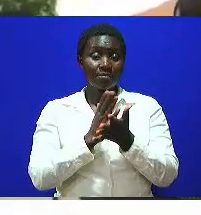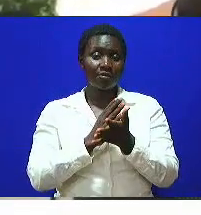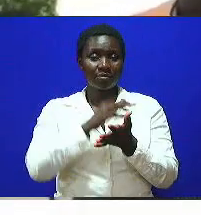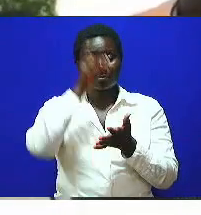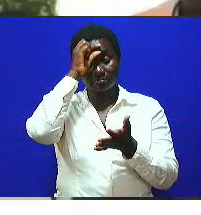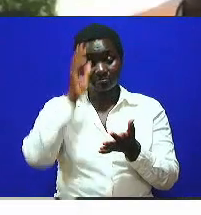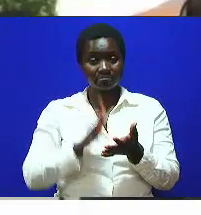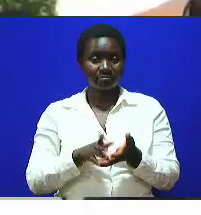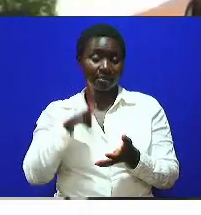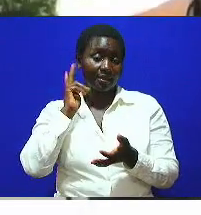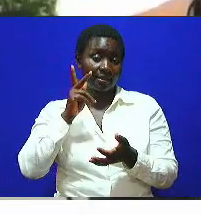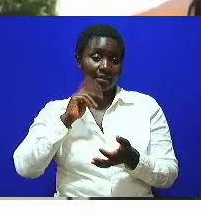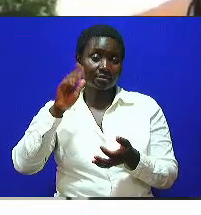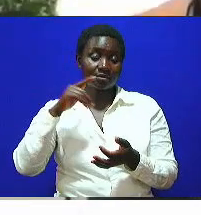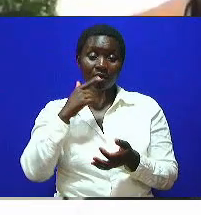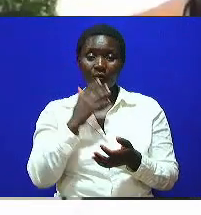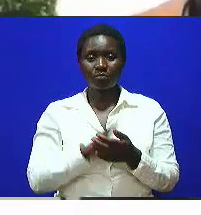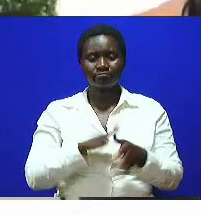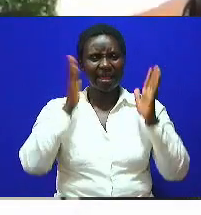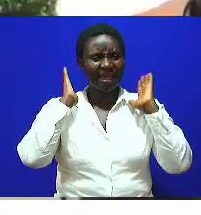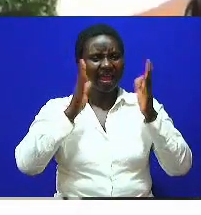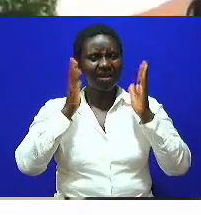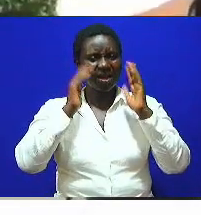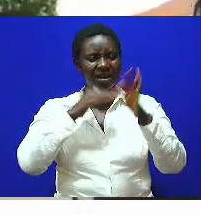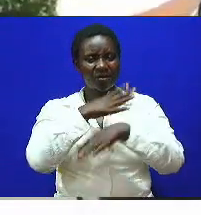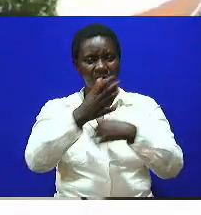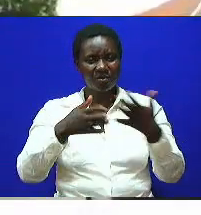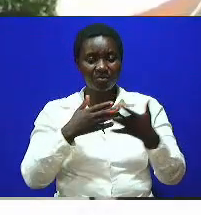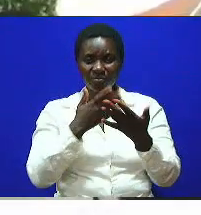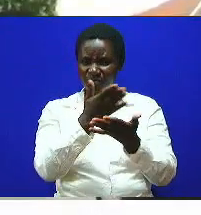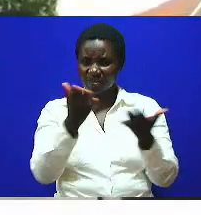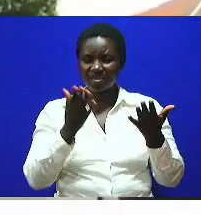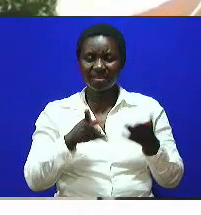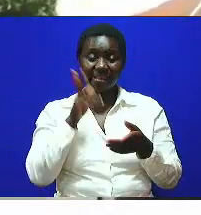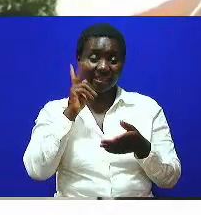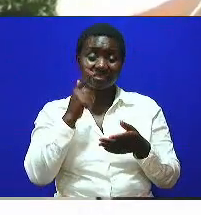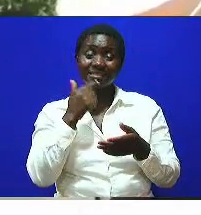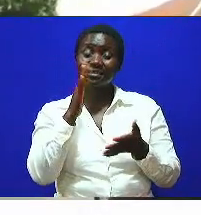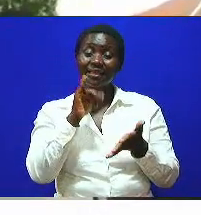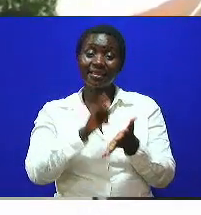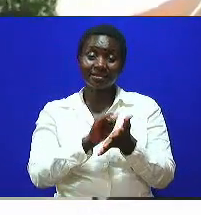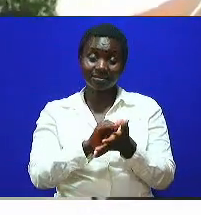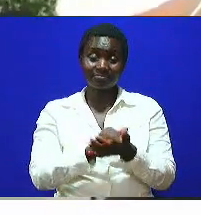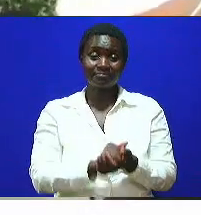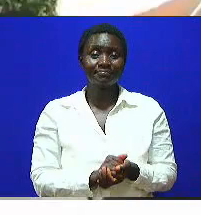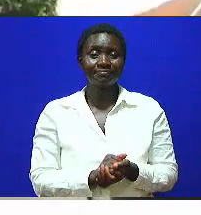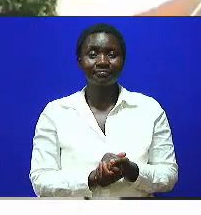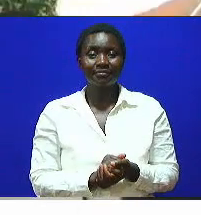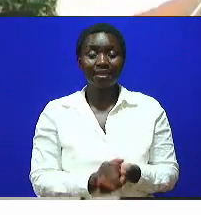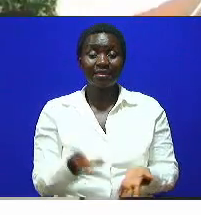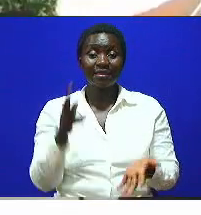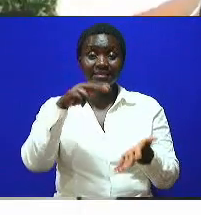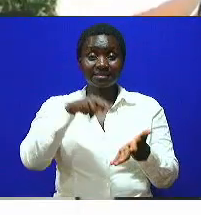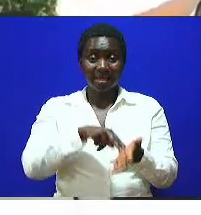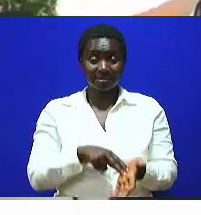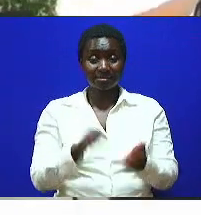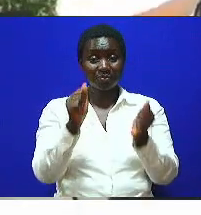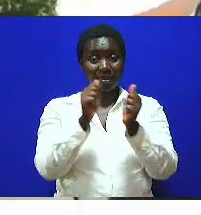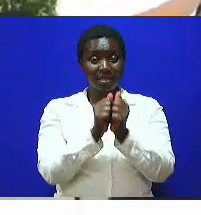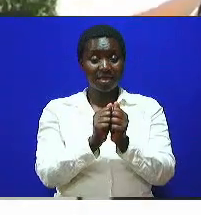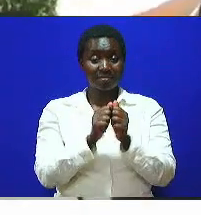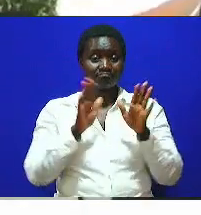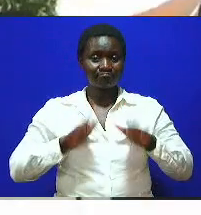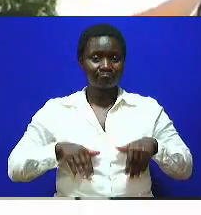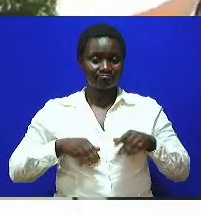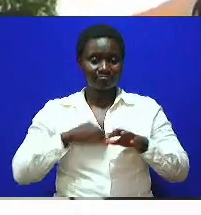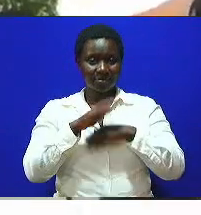o Kisii county uyo bakwandi mwensi ase mwabeta bagusi na gotebanga nere o tenendire amona abasubati bonsi bali